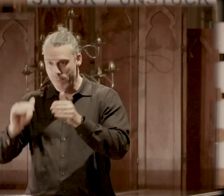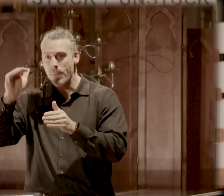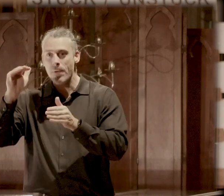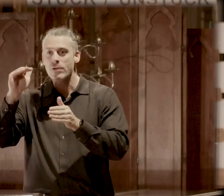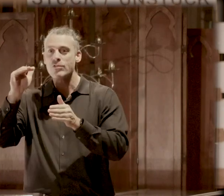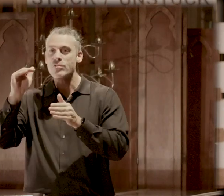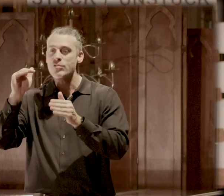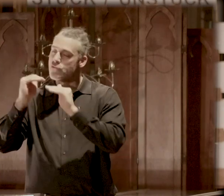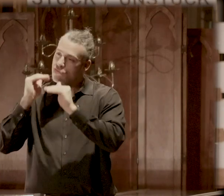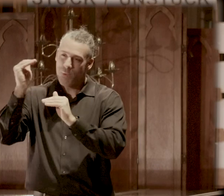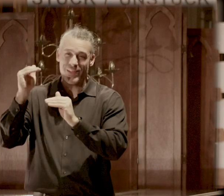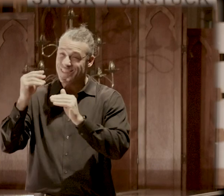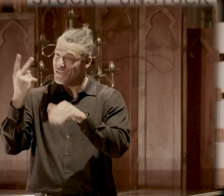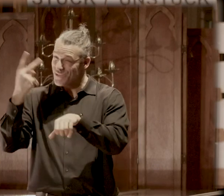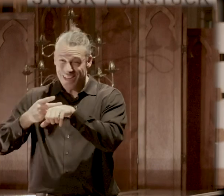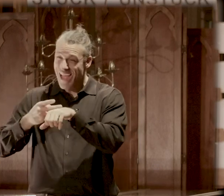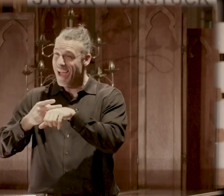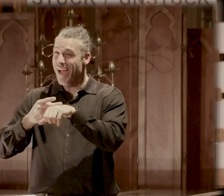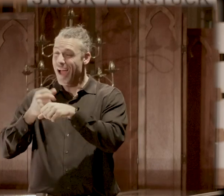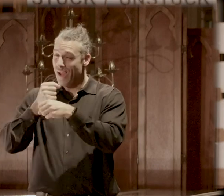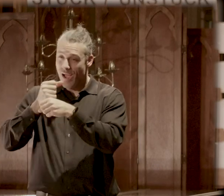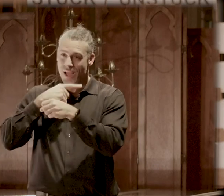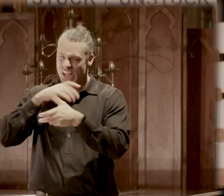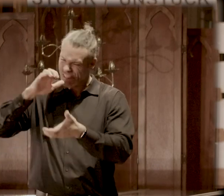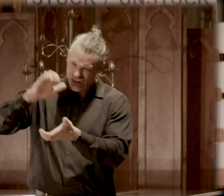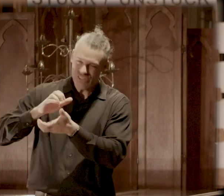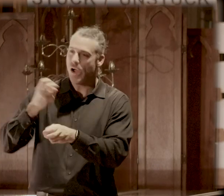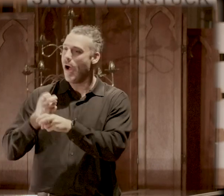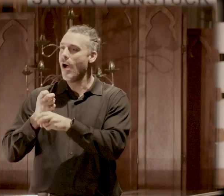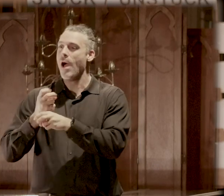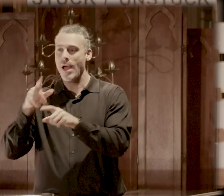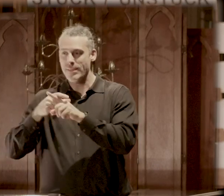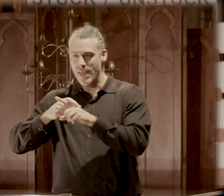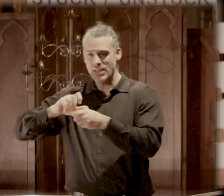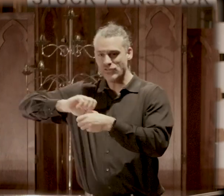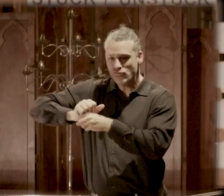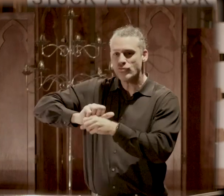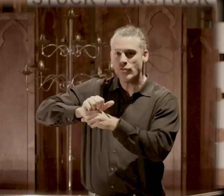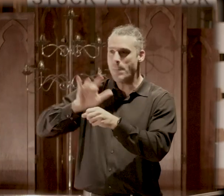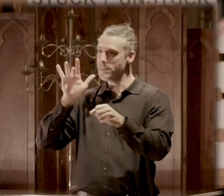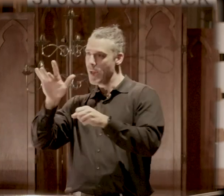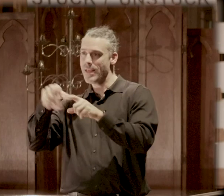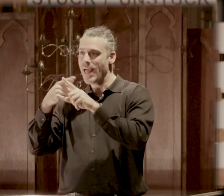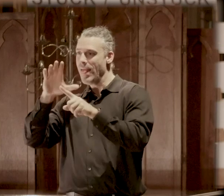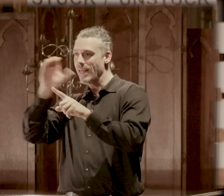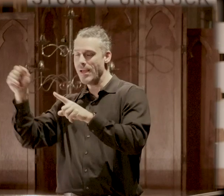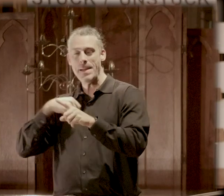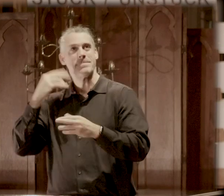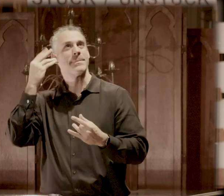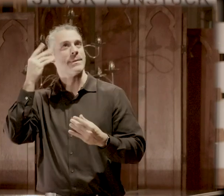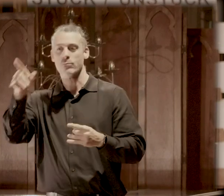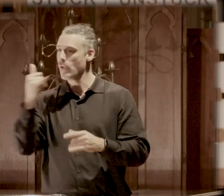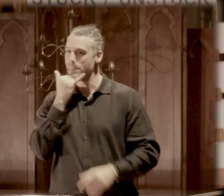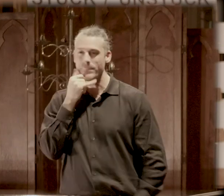head with too much coffee, like twice as much coffee as you need, and she's tamped down way too hard, and she screws it in and she pushes the button and she leaves. And the whole